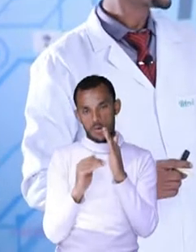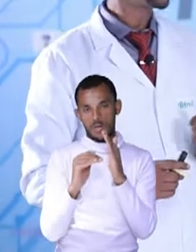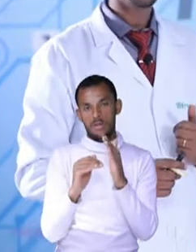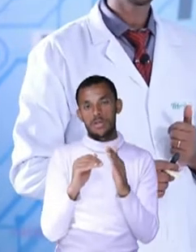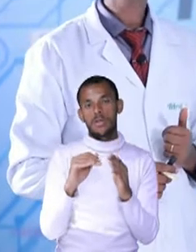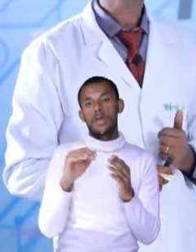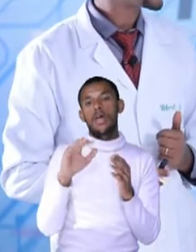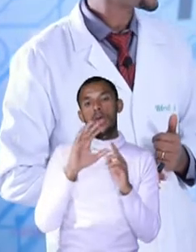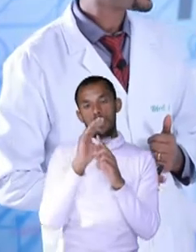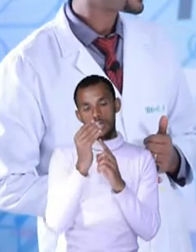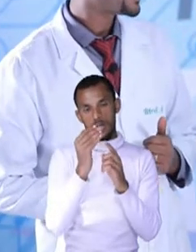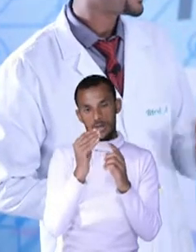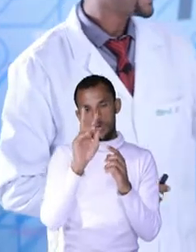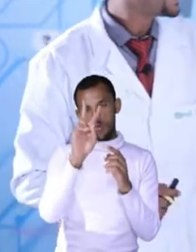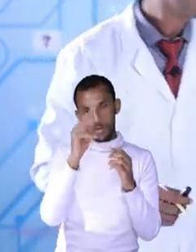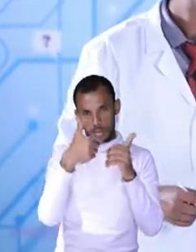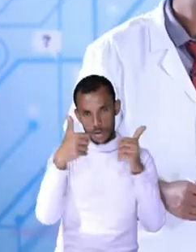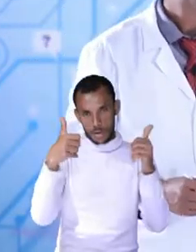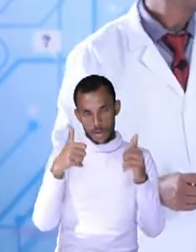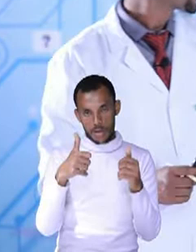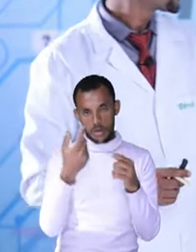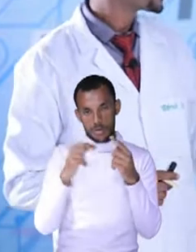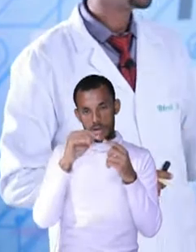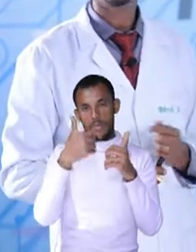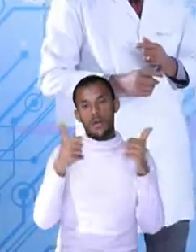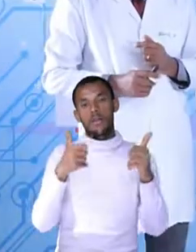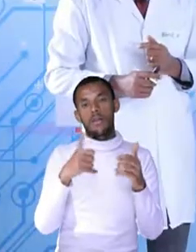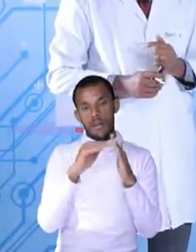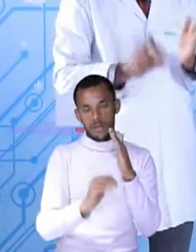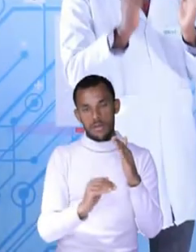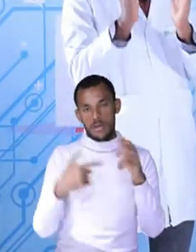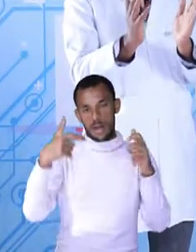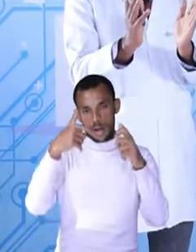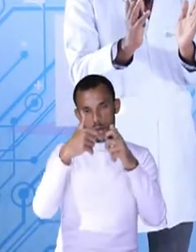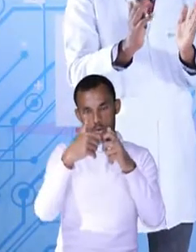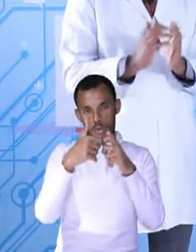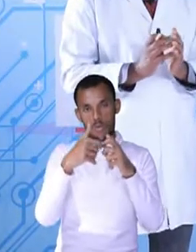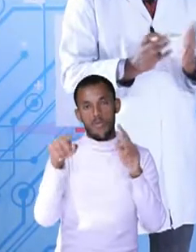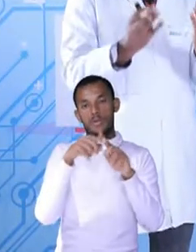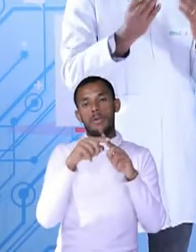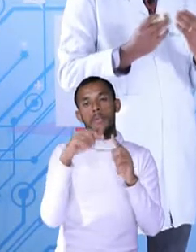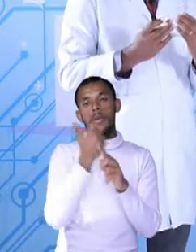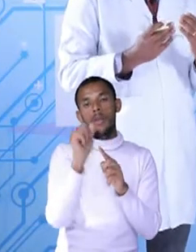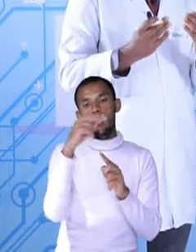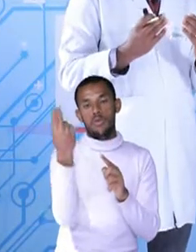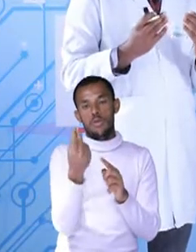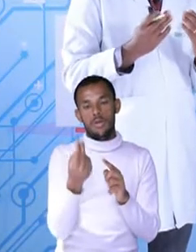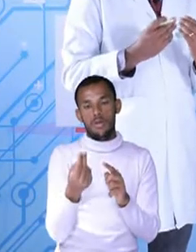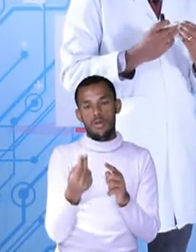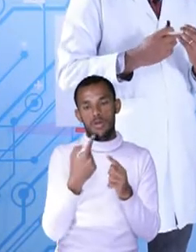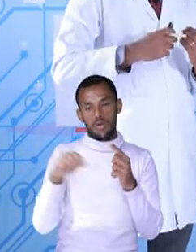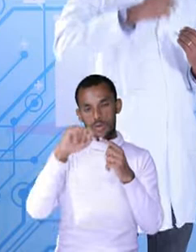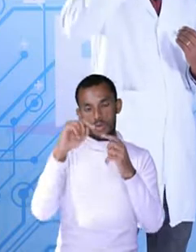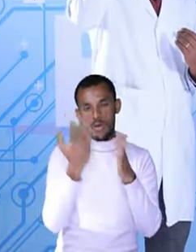as reducing agents to separate a less electropositive metals. A more electropositive metals can be used